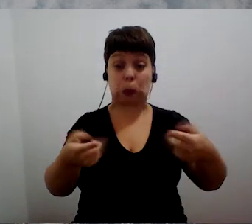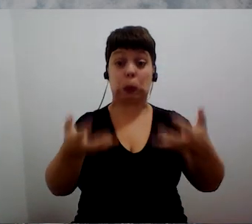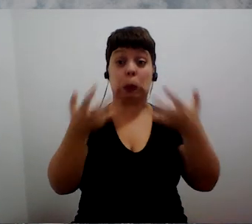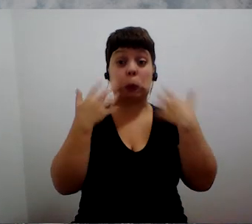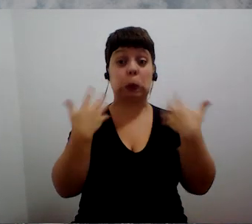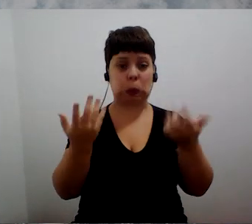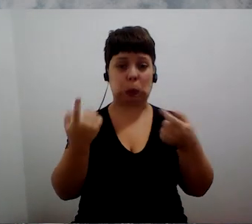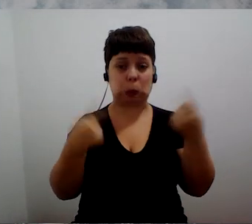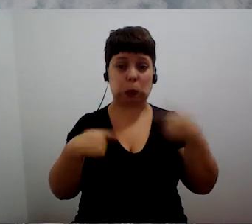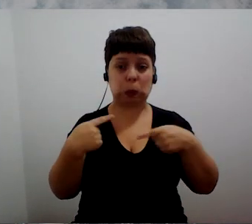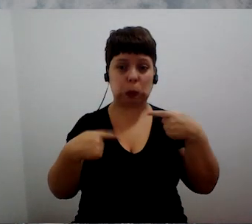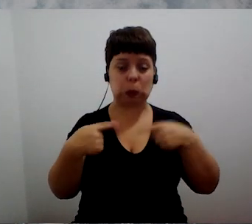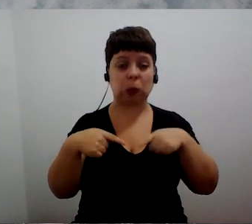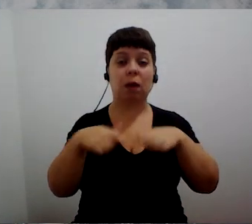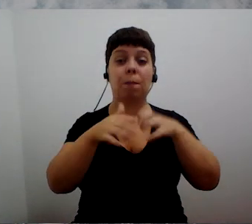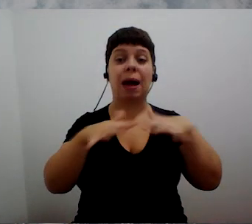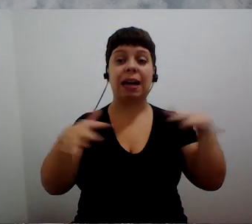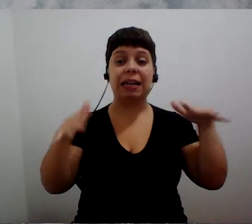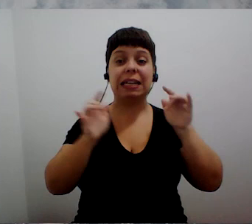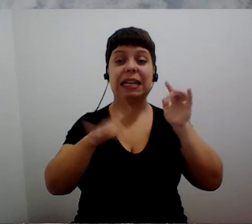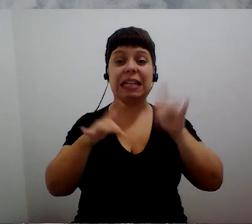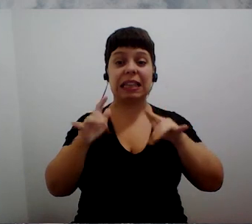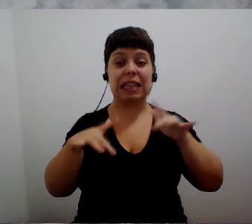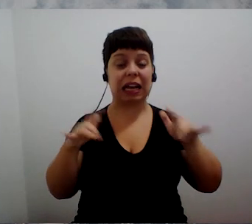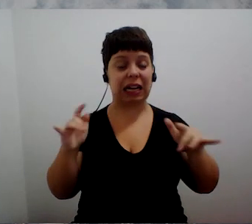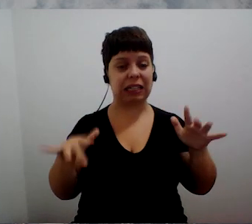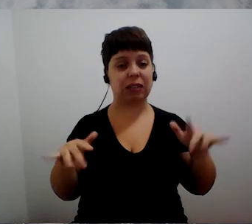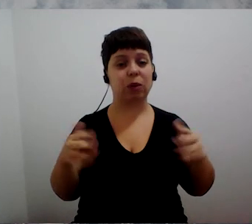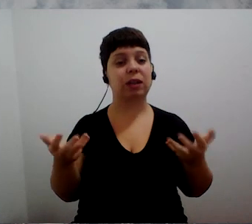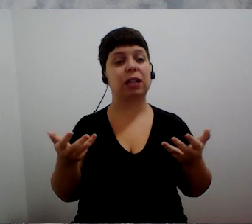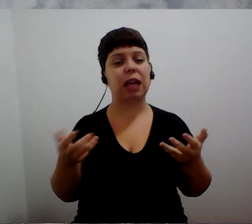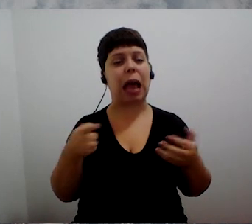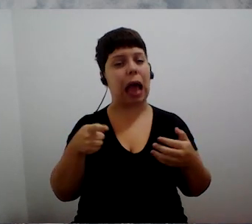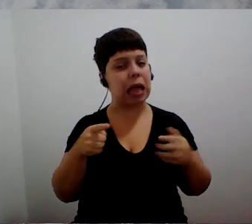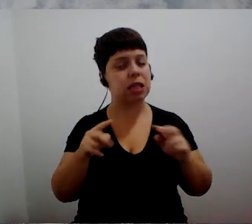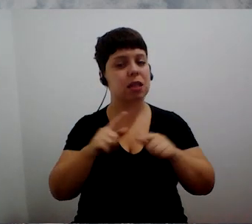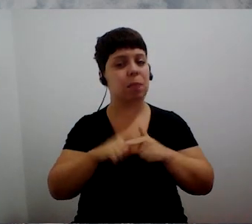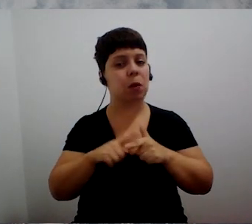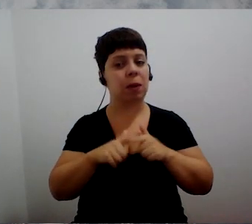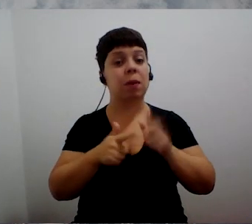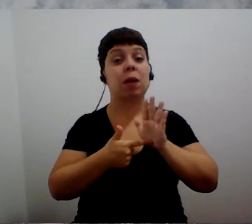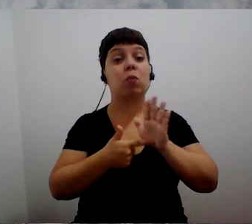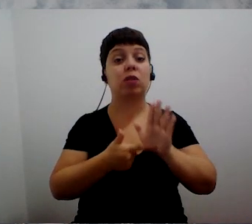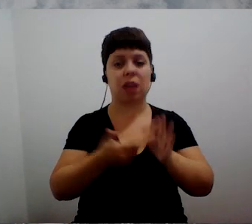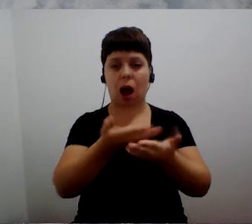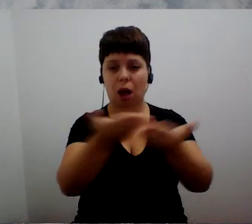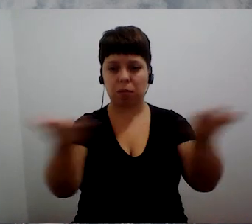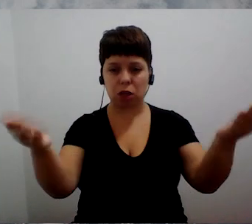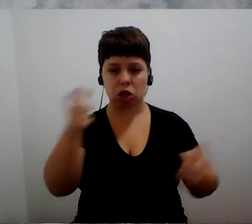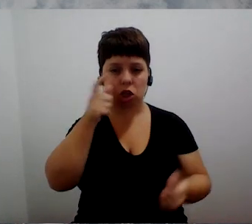and more evident and deeply and widely discussed issue of marine litter, I'd like to use